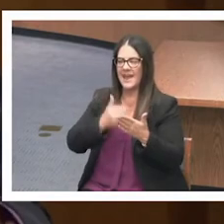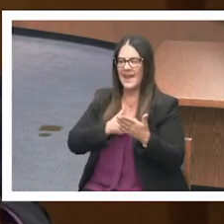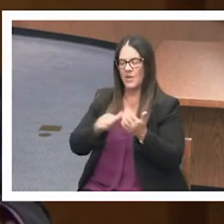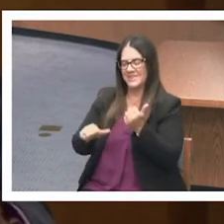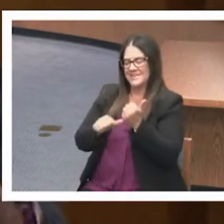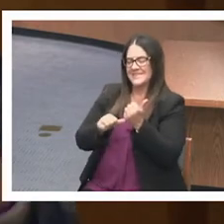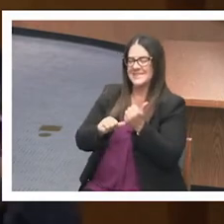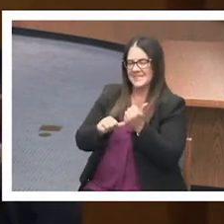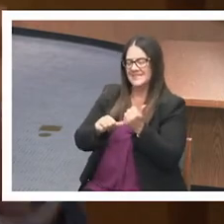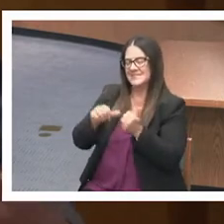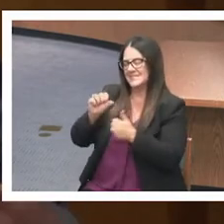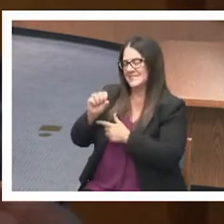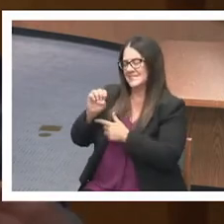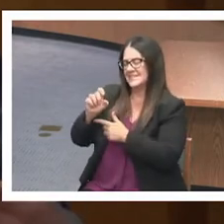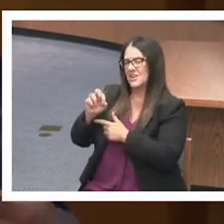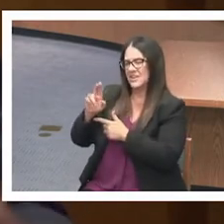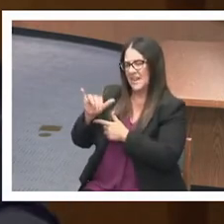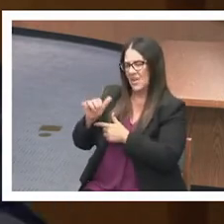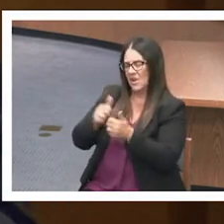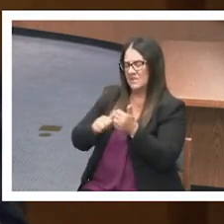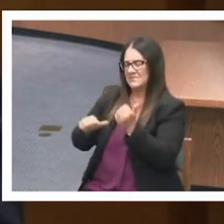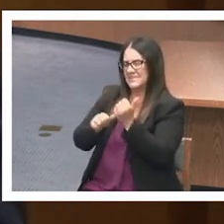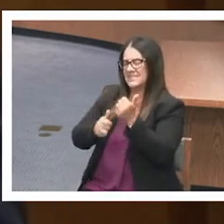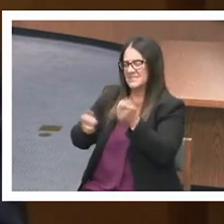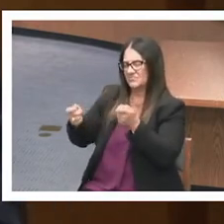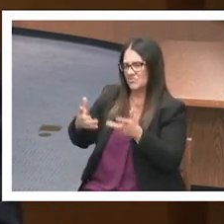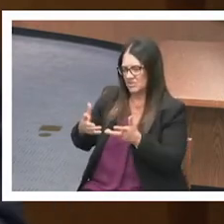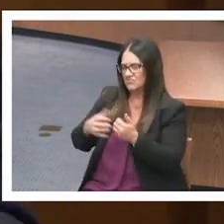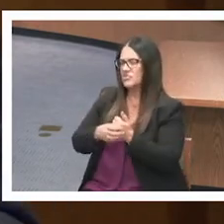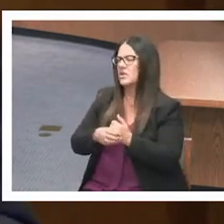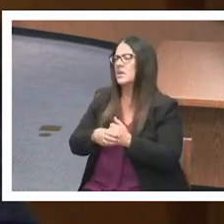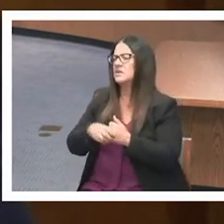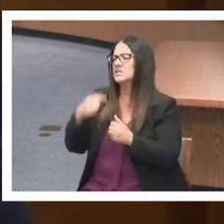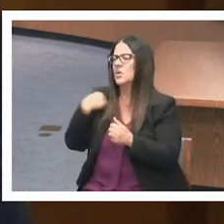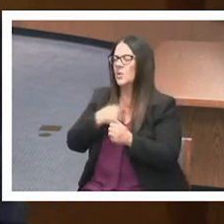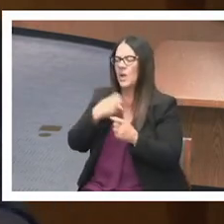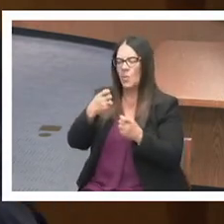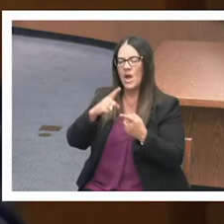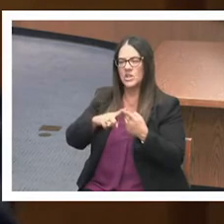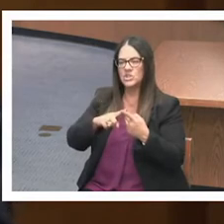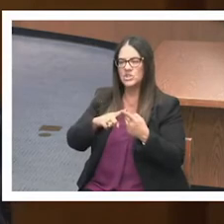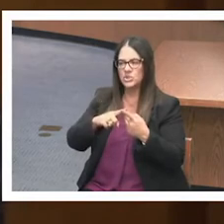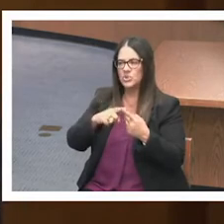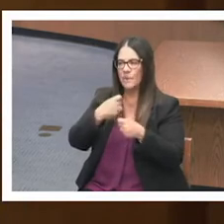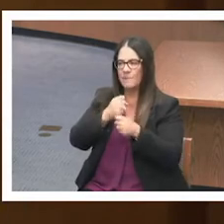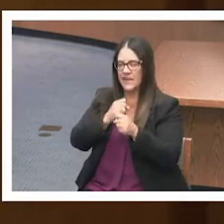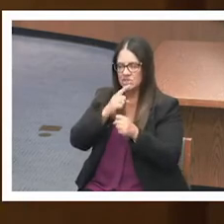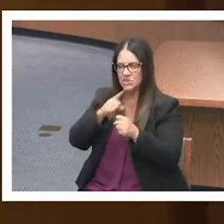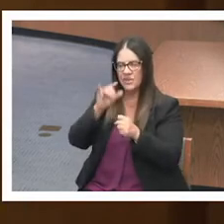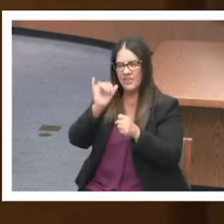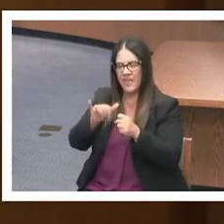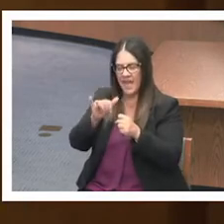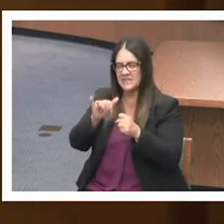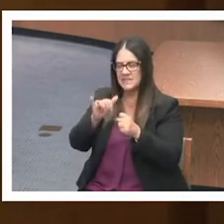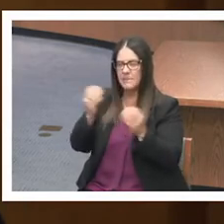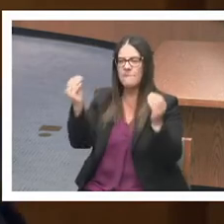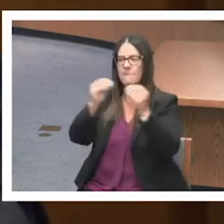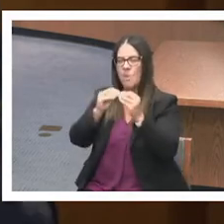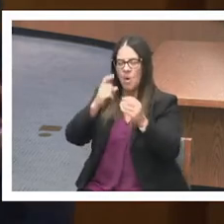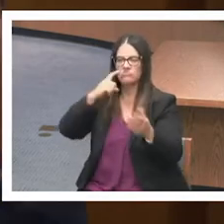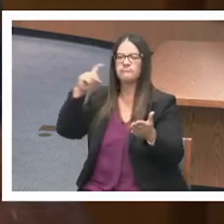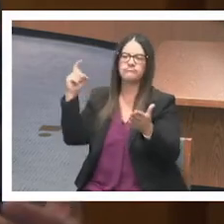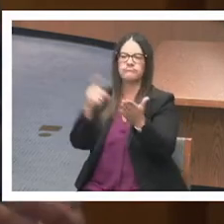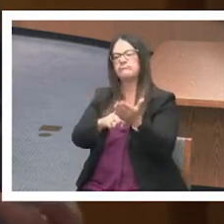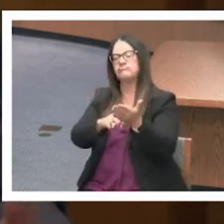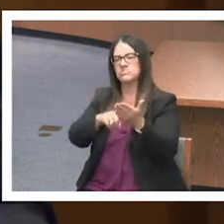a lot of work in our agency already being done to really lift up environmental justice and make sure it's a core value within our agency,